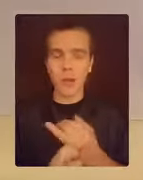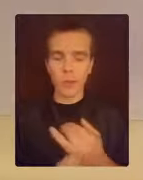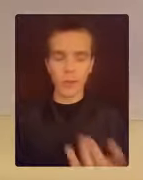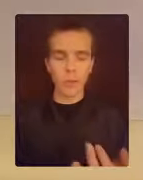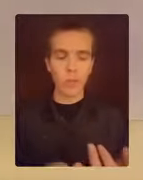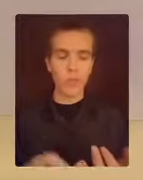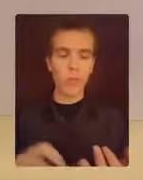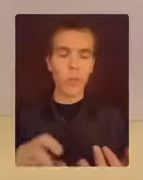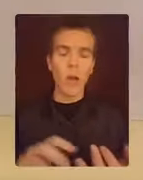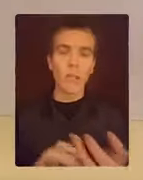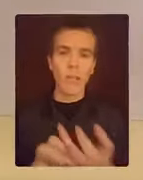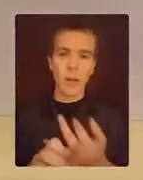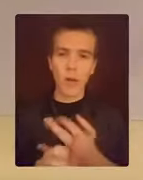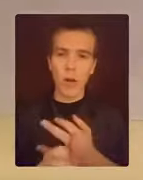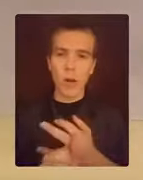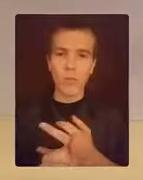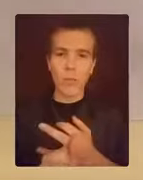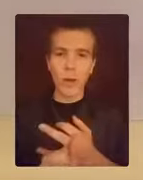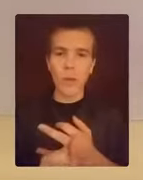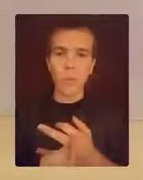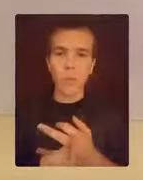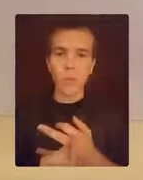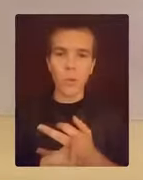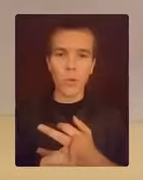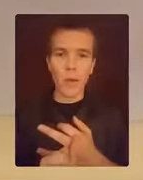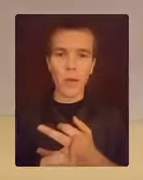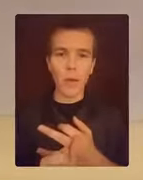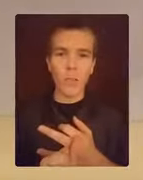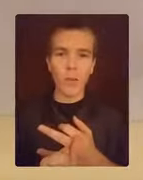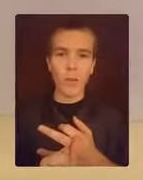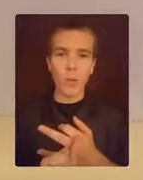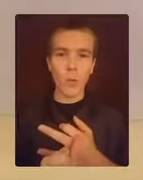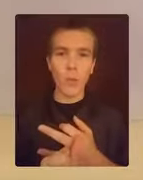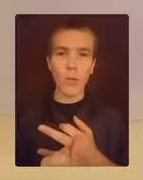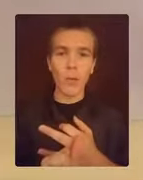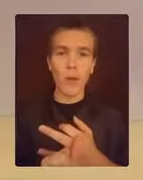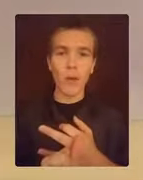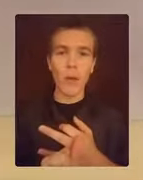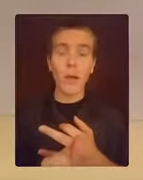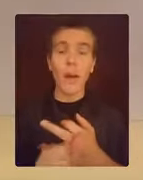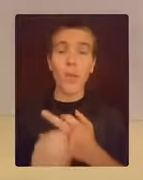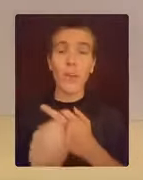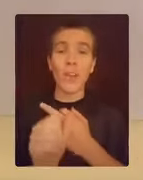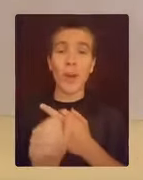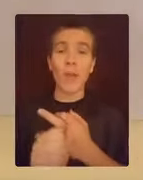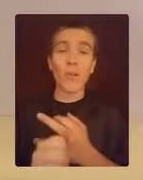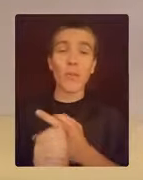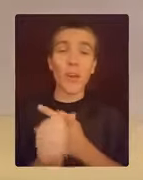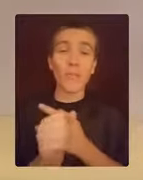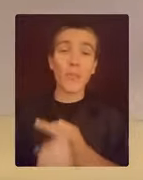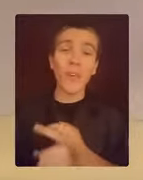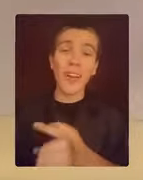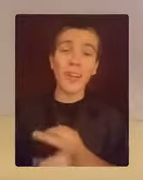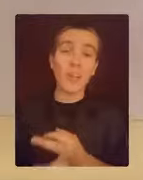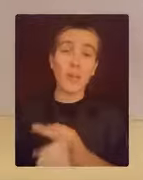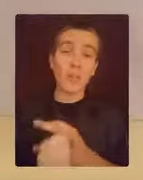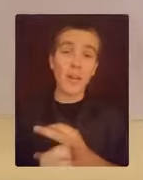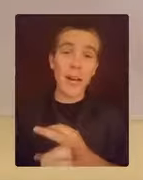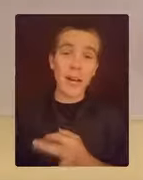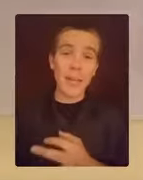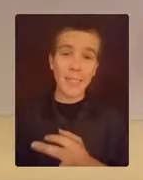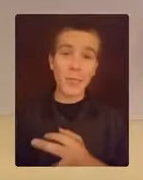to write your dream journal. Set an alarm 2 hours before you wake up. Nor you would normally wake up. When the alarm goes off, do not